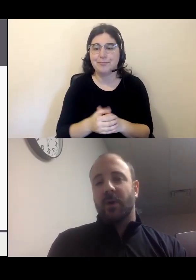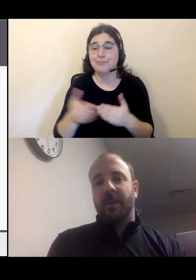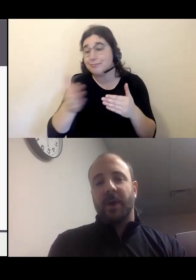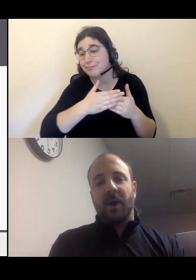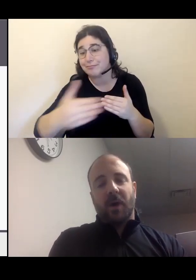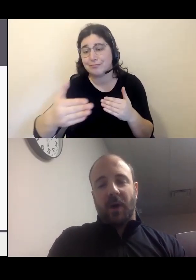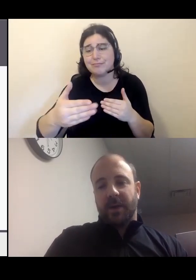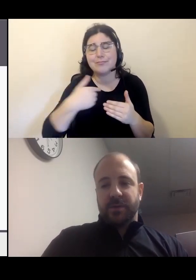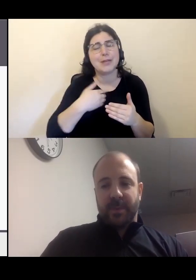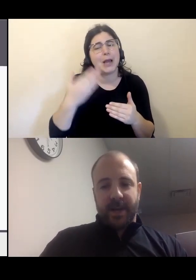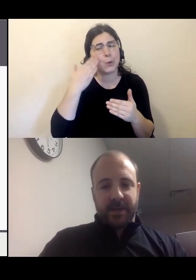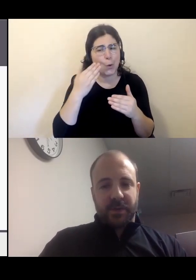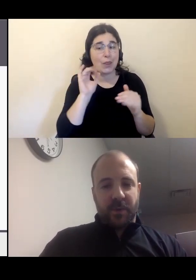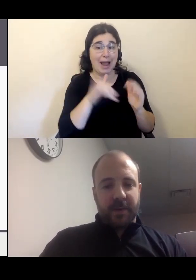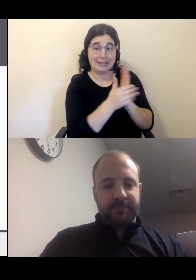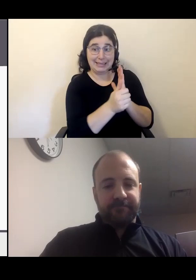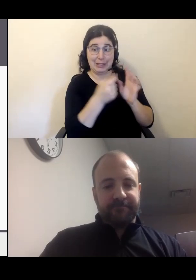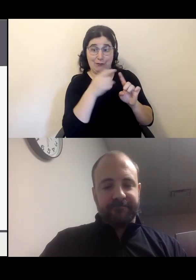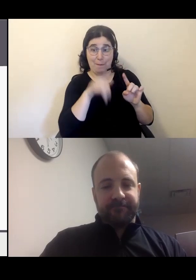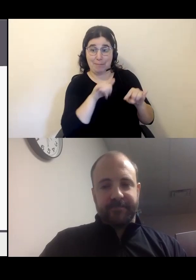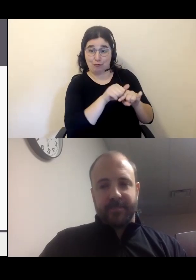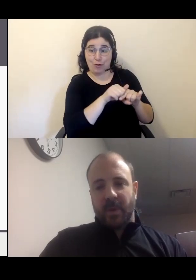this program on to my next career.